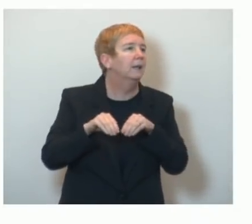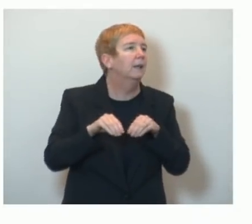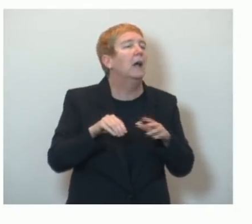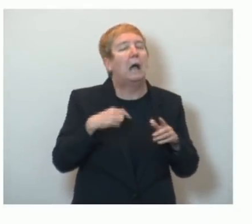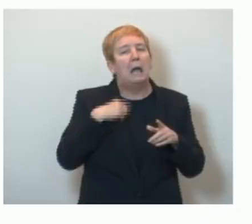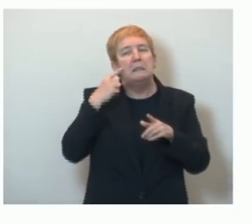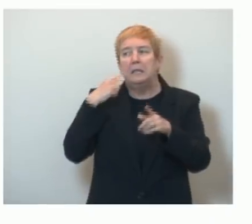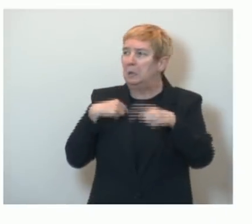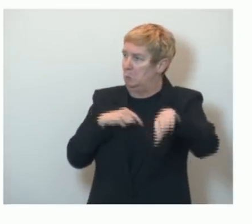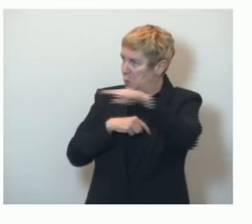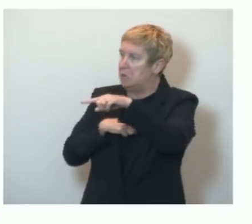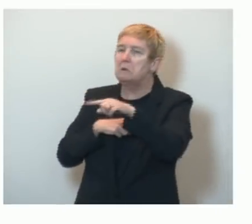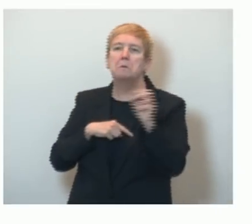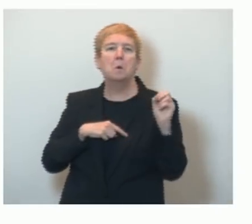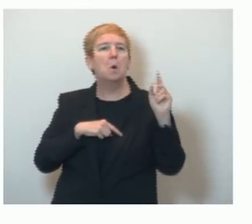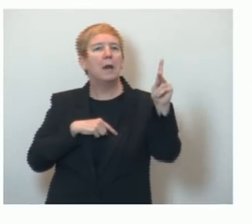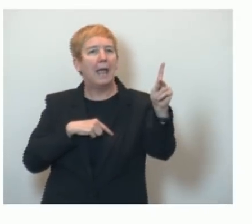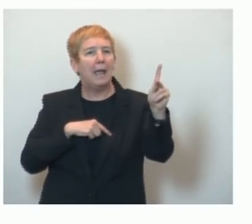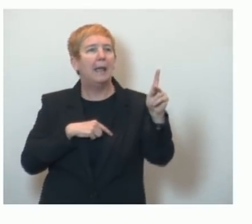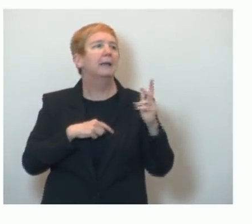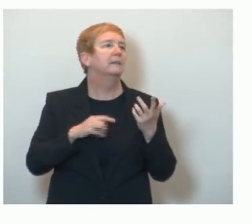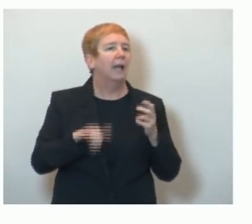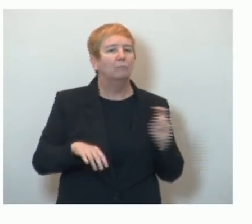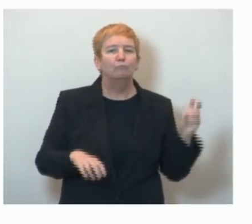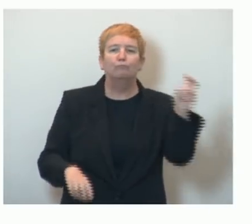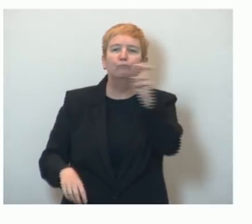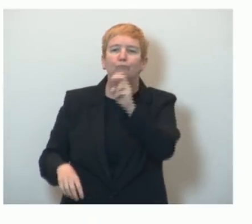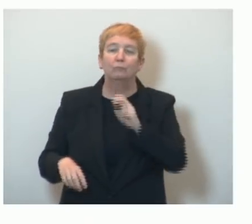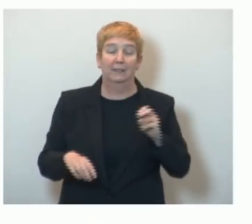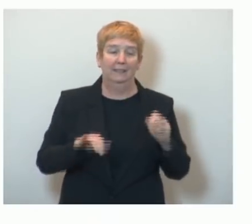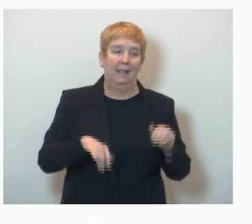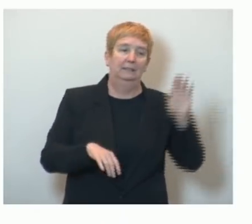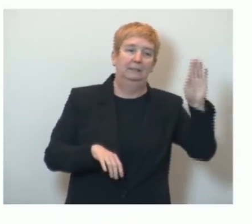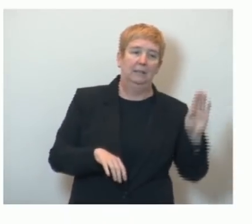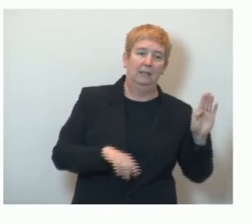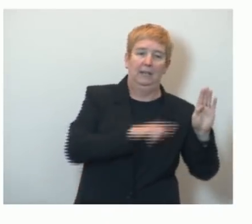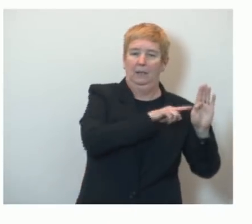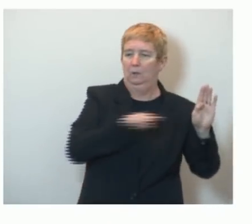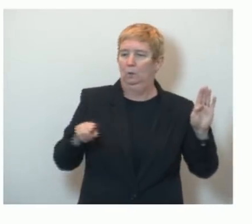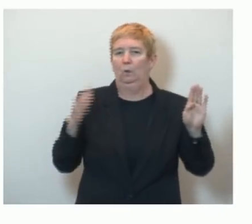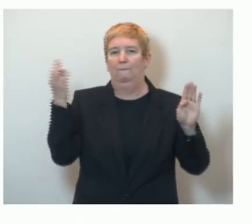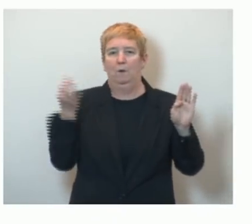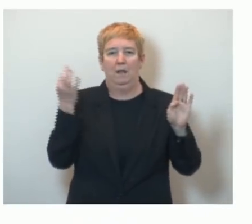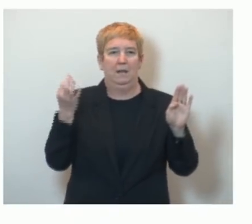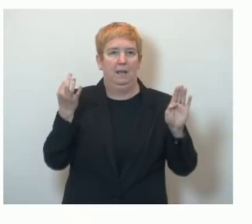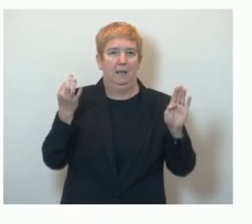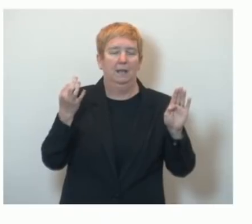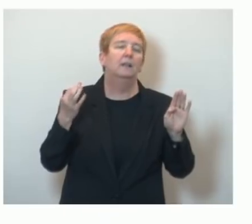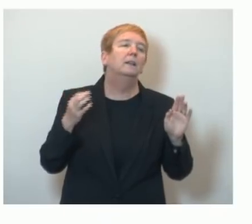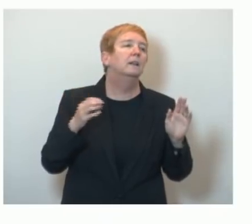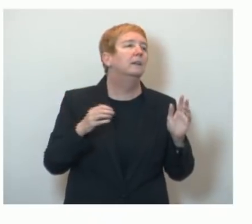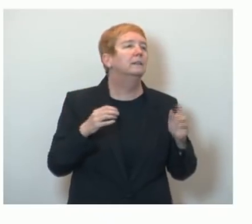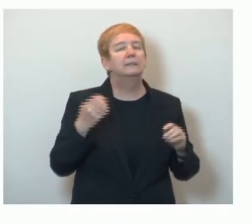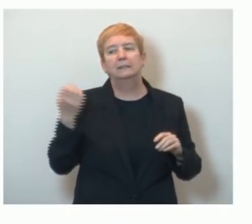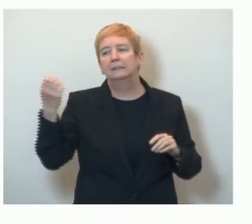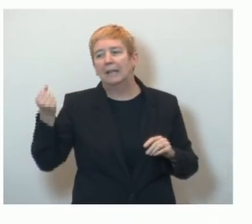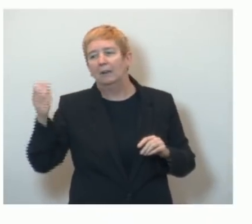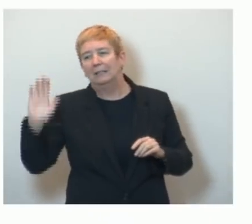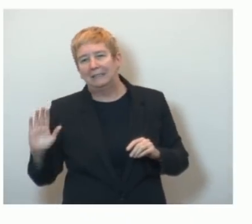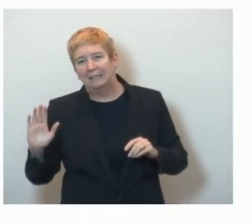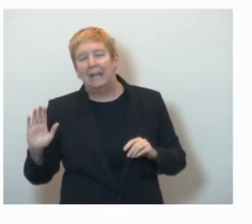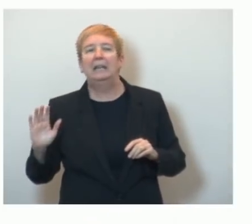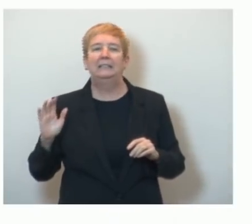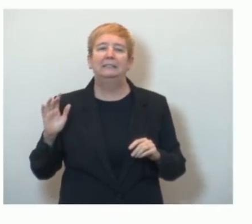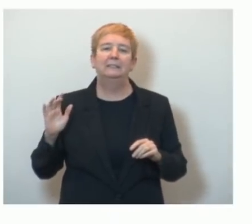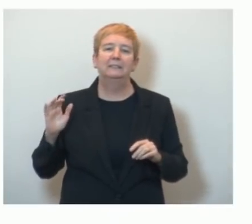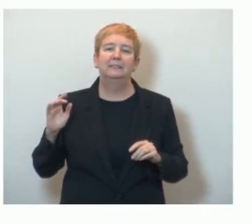well. This is that Sunday, Monday, Tuesday, Wednesday, Thursday, Friday dots, where Saturday and Sunday are the lower